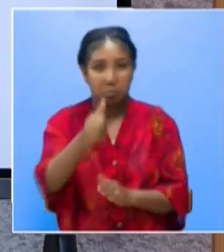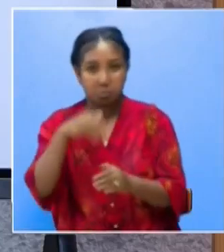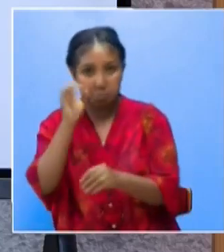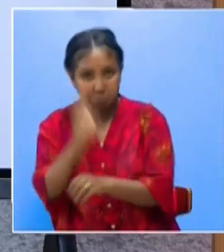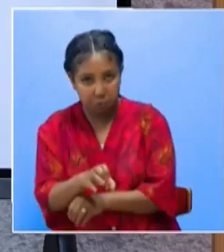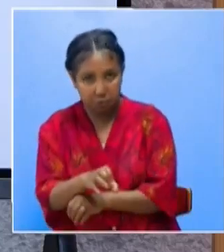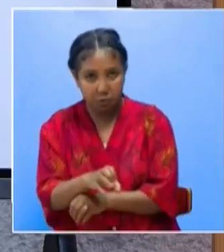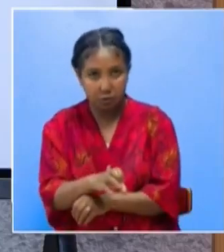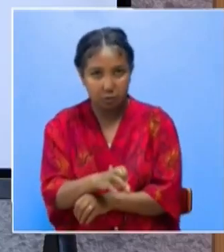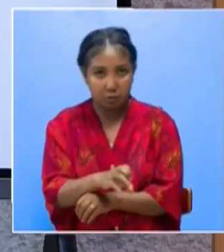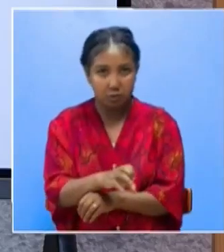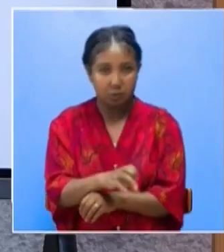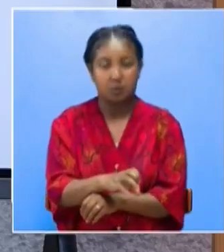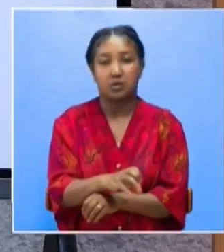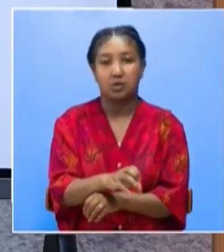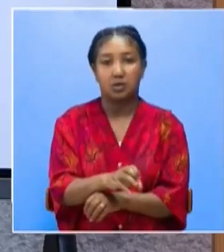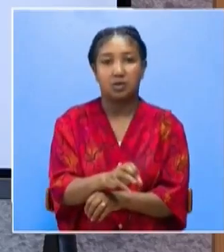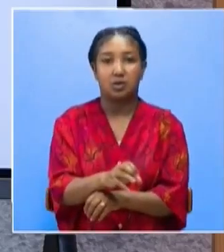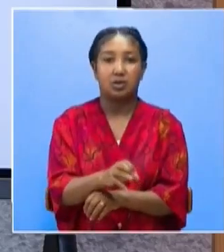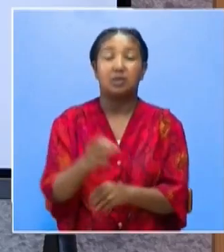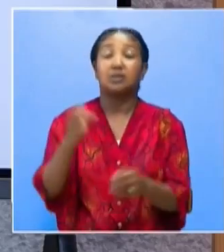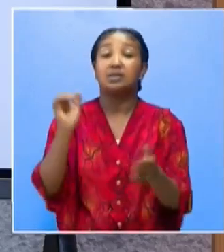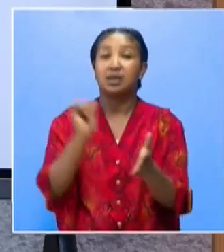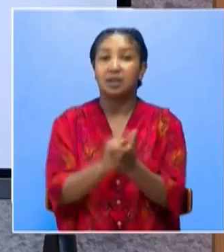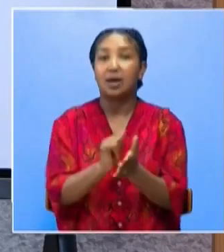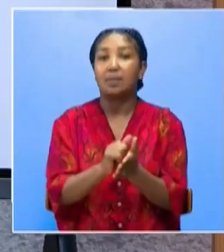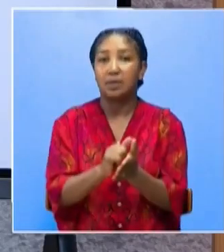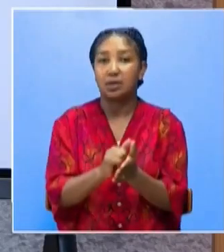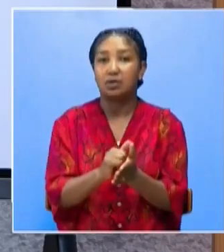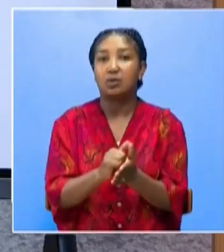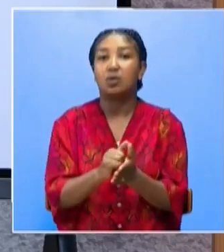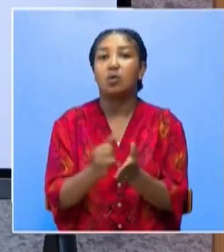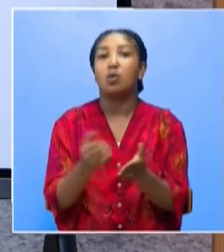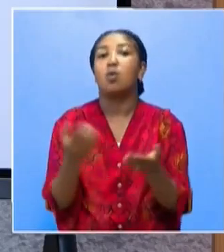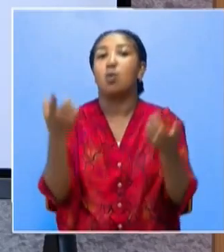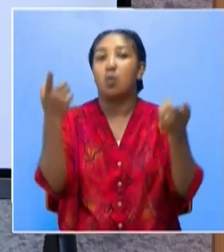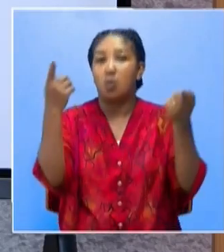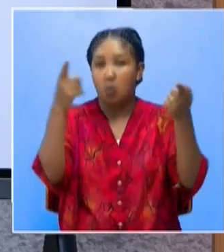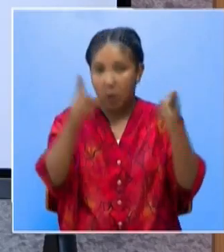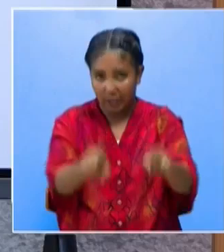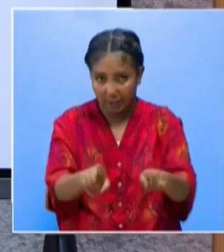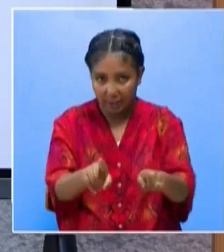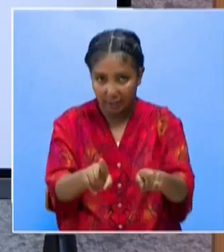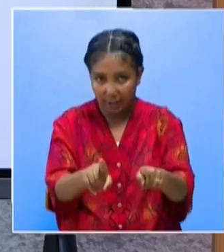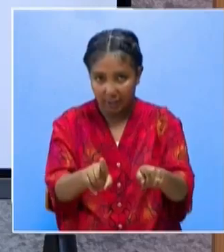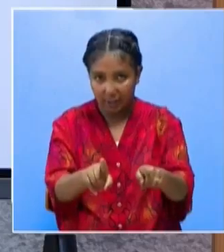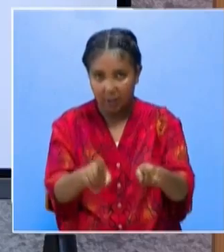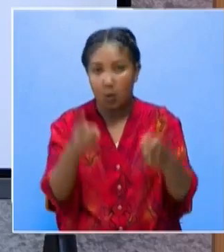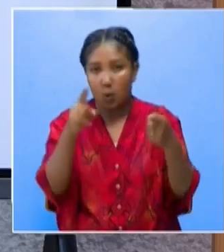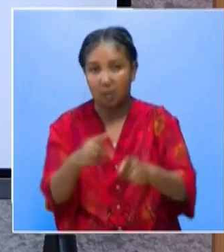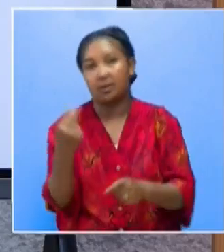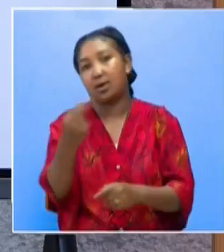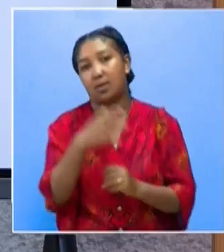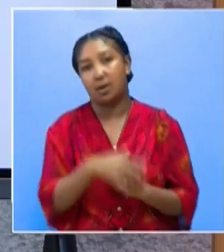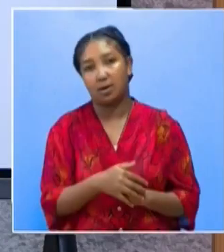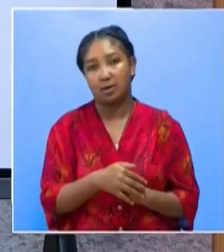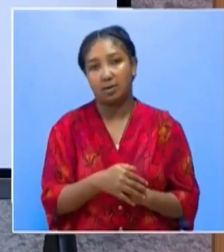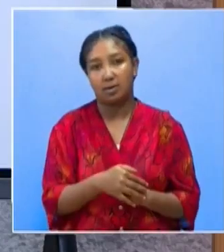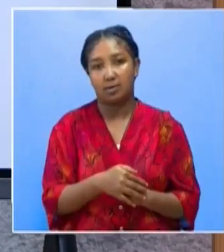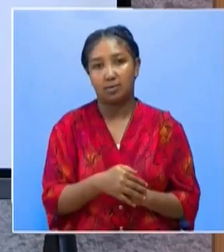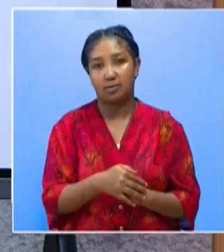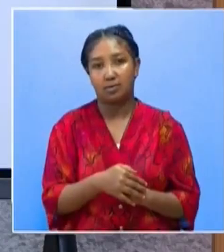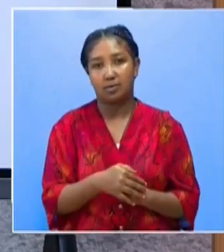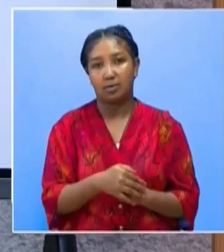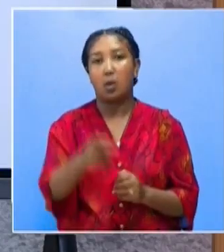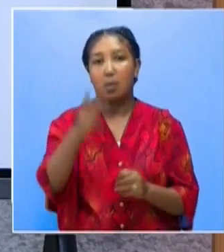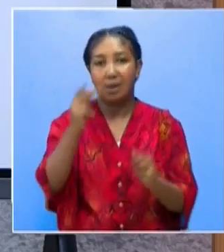another short, long action, that can be considered as what? When and one should be